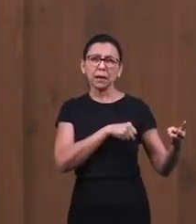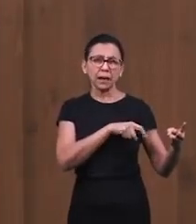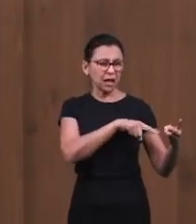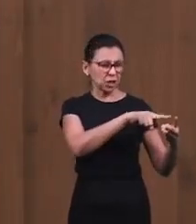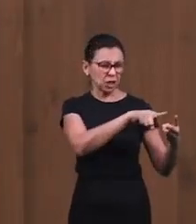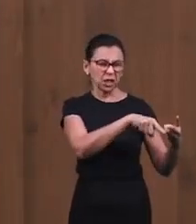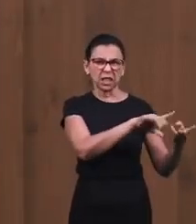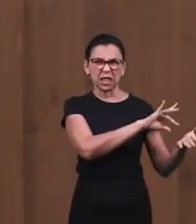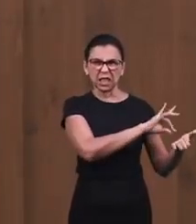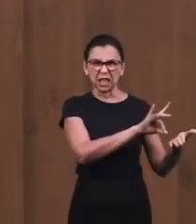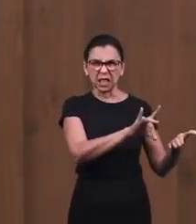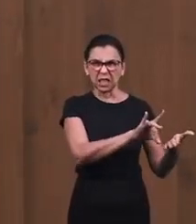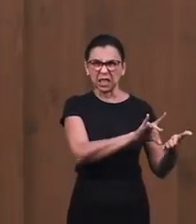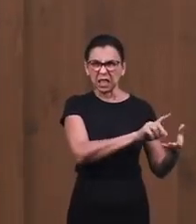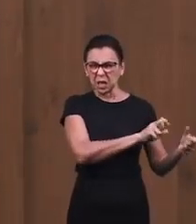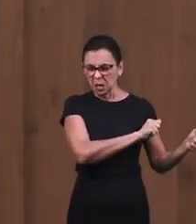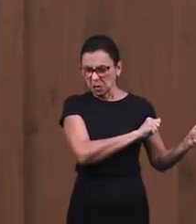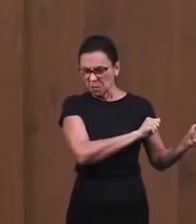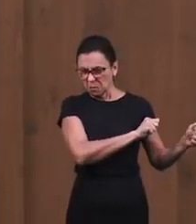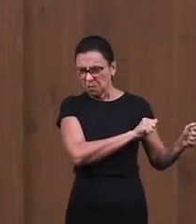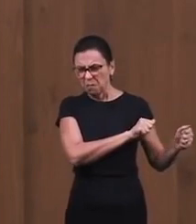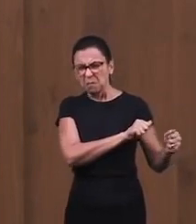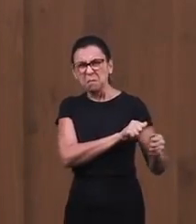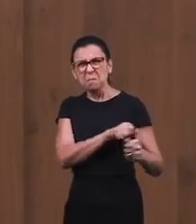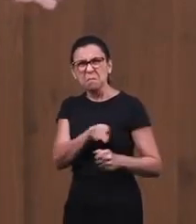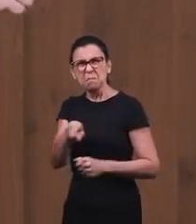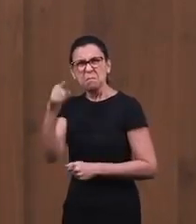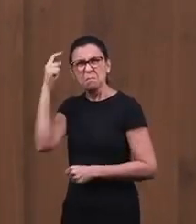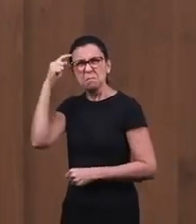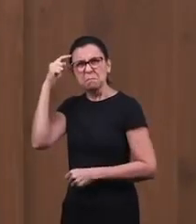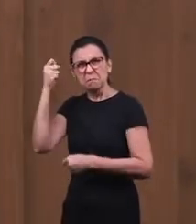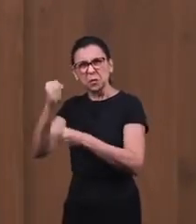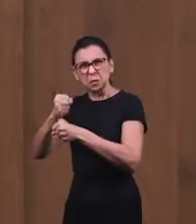They said, what do they want? Are they going to sacrifice again?